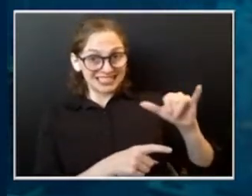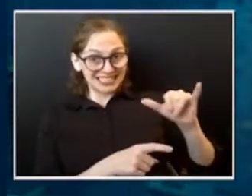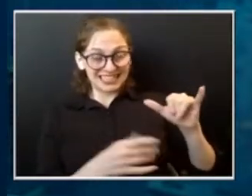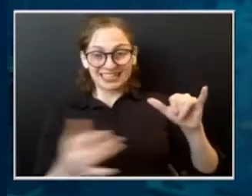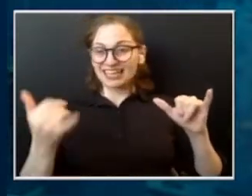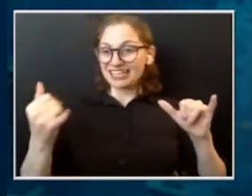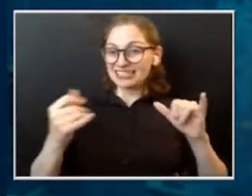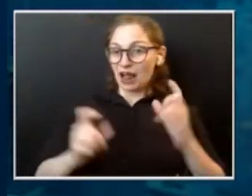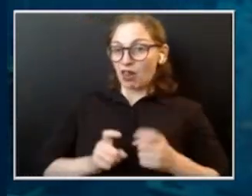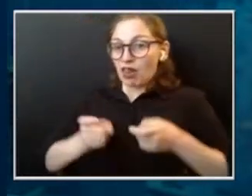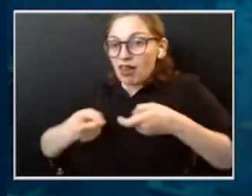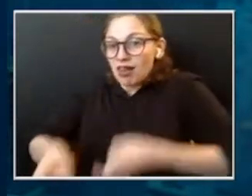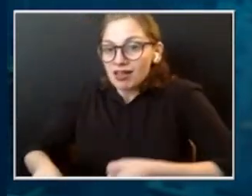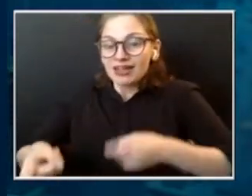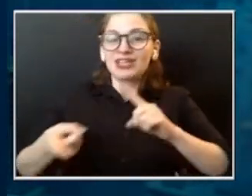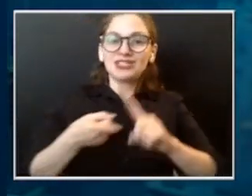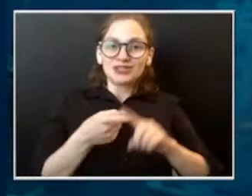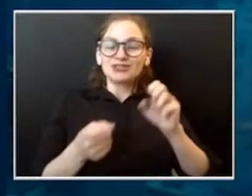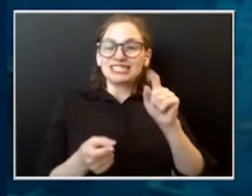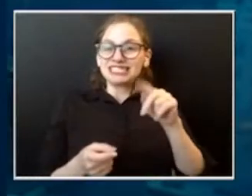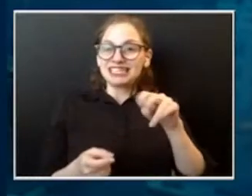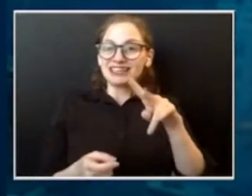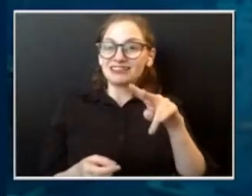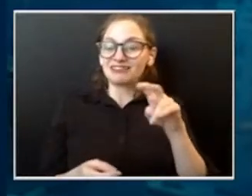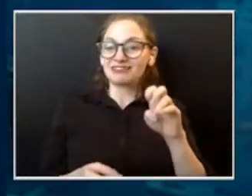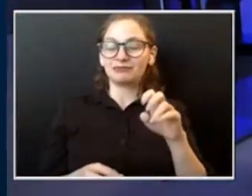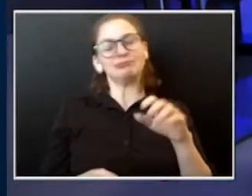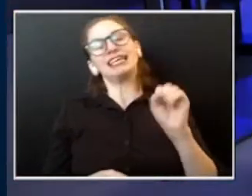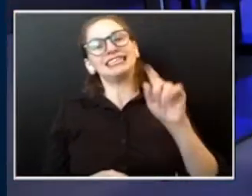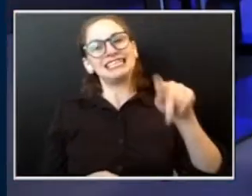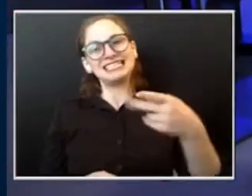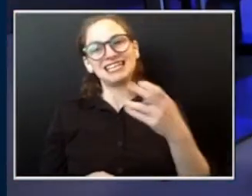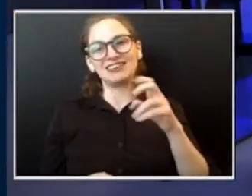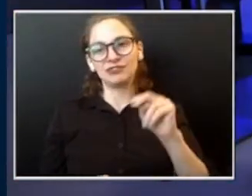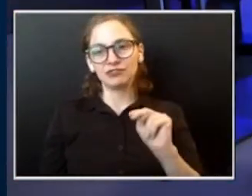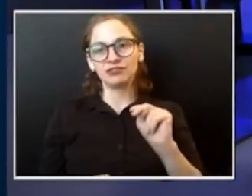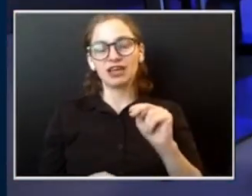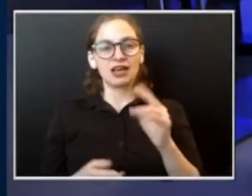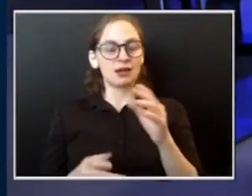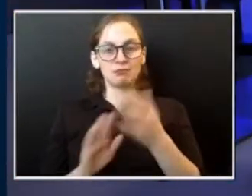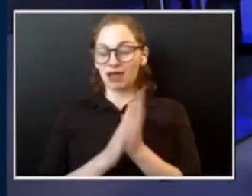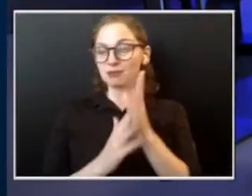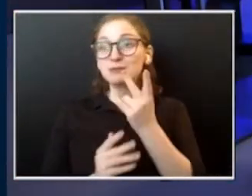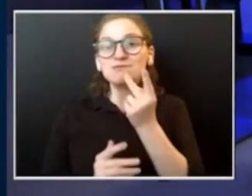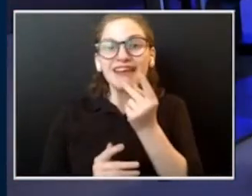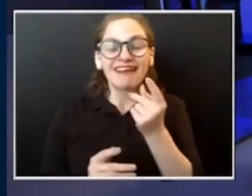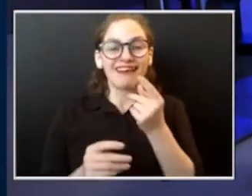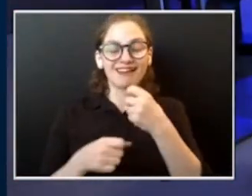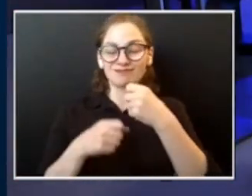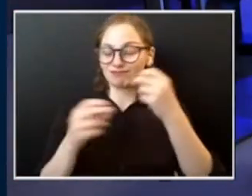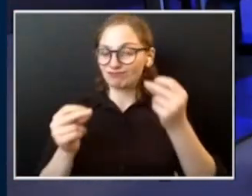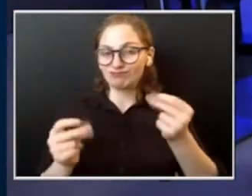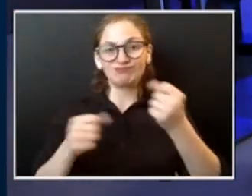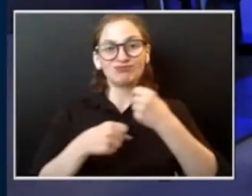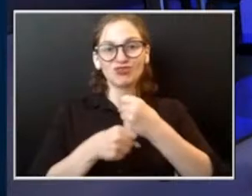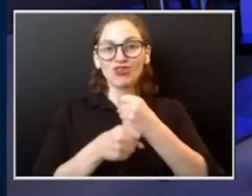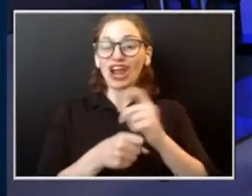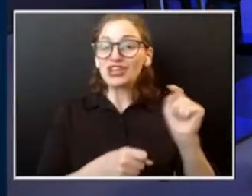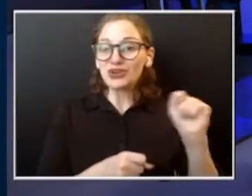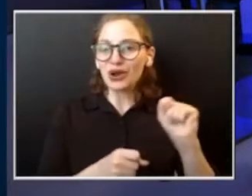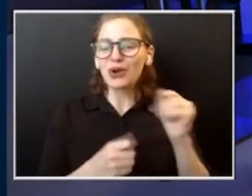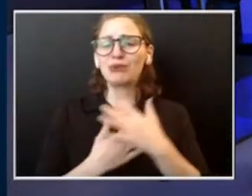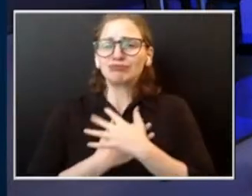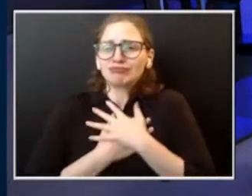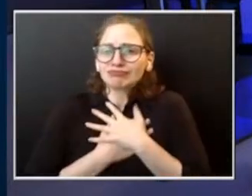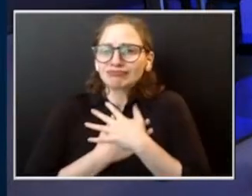you see it make urine right away. It's an incredible miracle. It is a miracle. And Dr. Schmidt, it's got to be just heartwarming for you to see the same thing when you put it